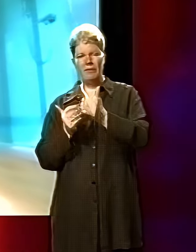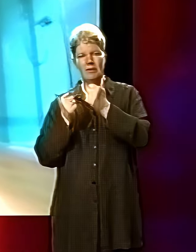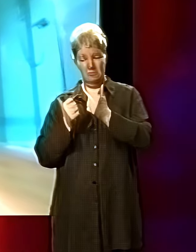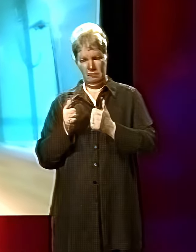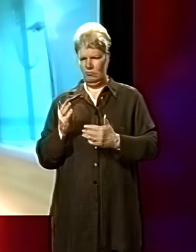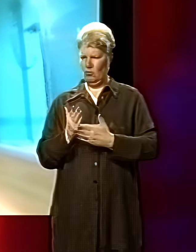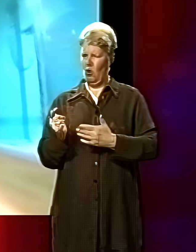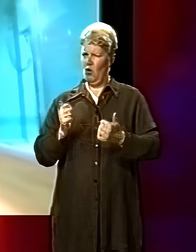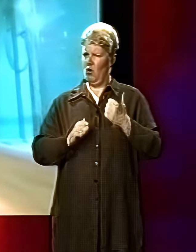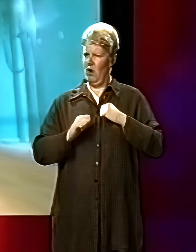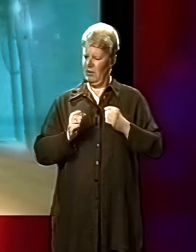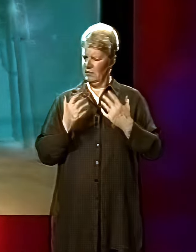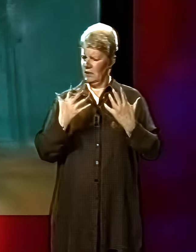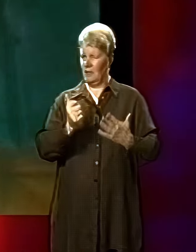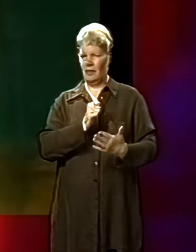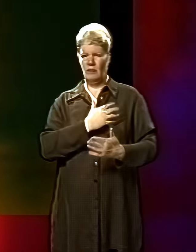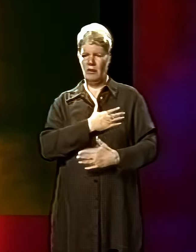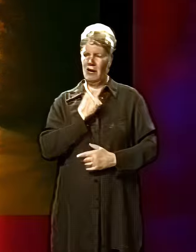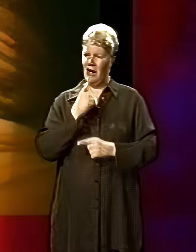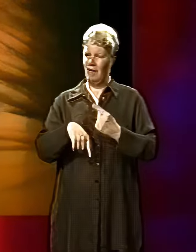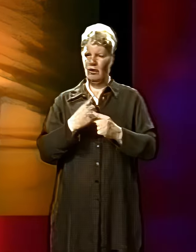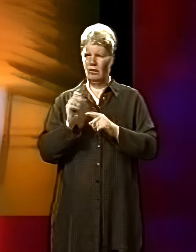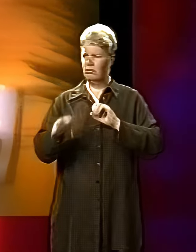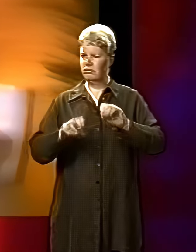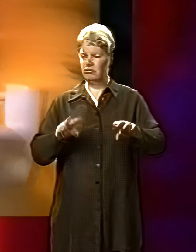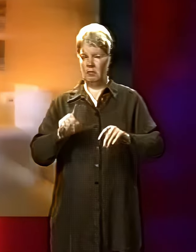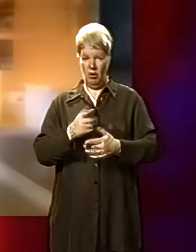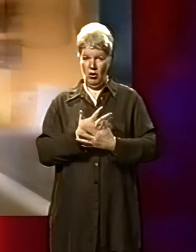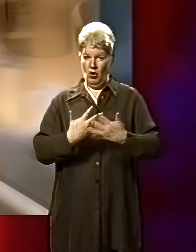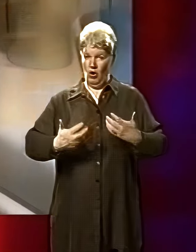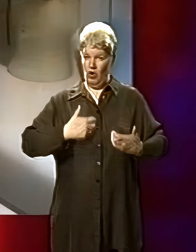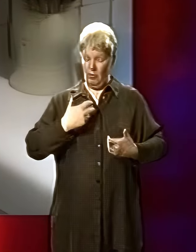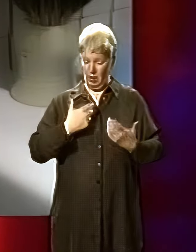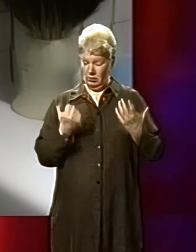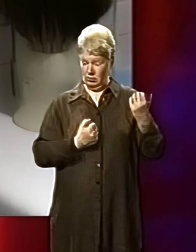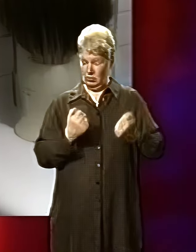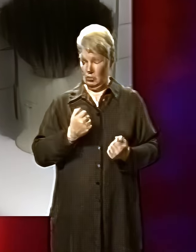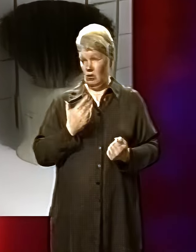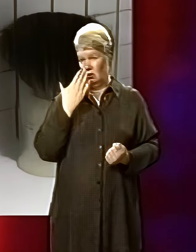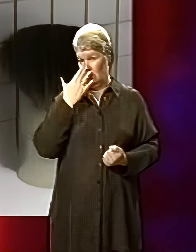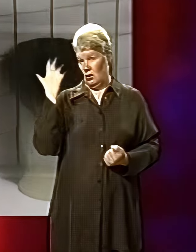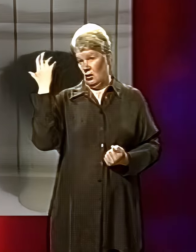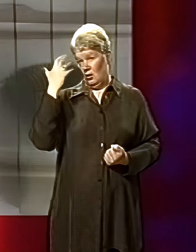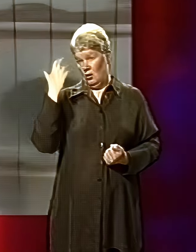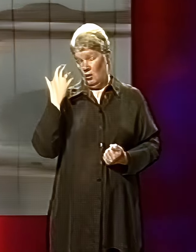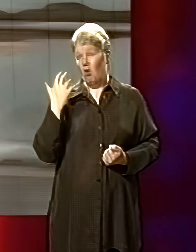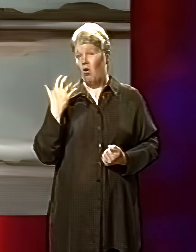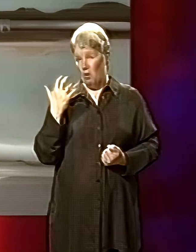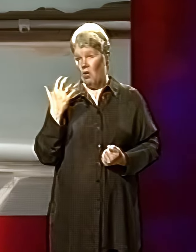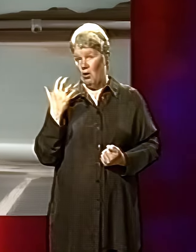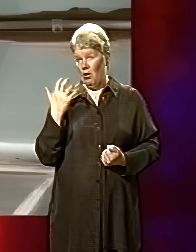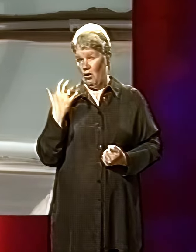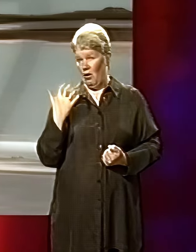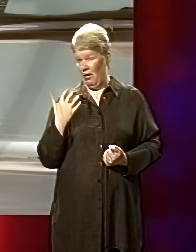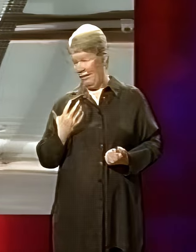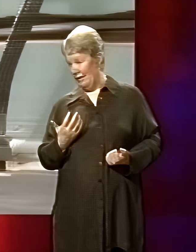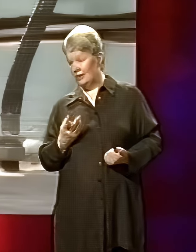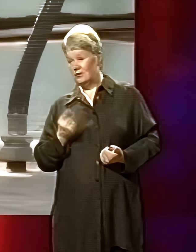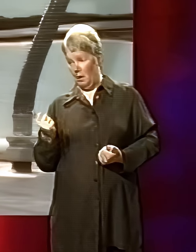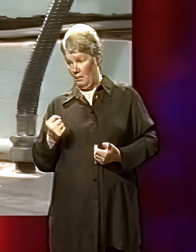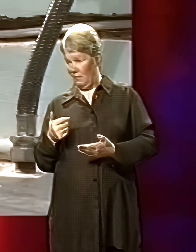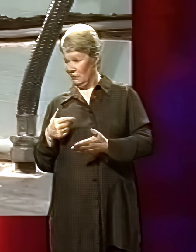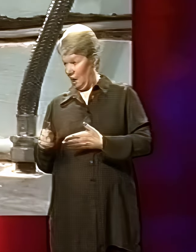installing 10,000 bathrooms a year, but the number of customer complaints Watchdog has received suggests it's selling some bathrooms better